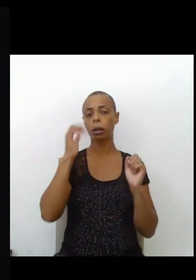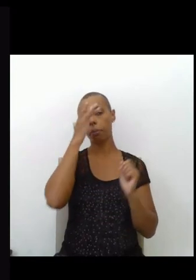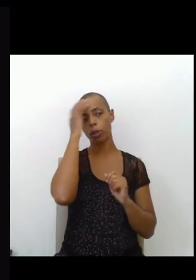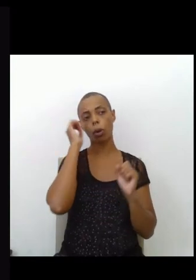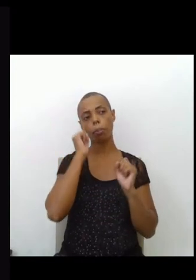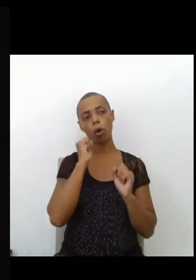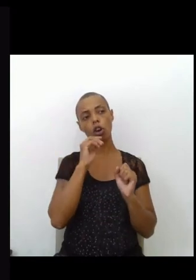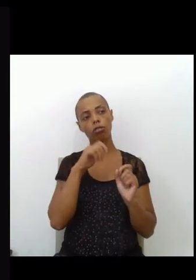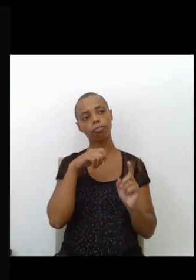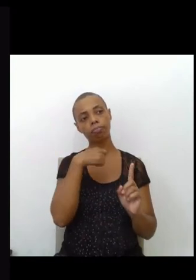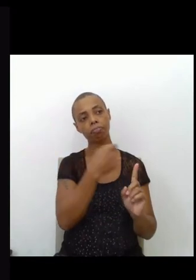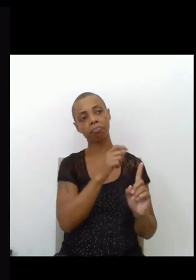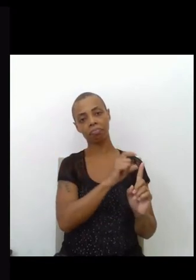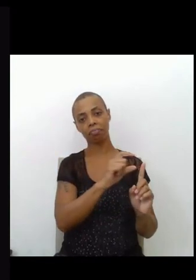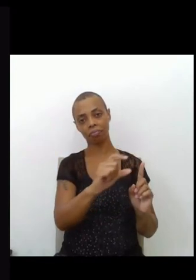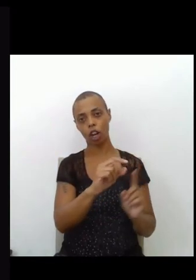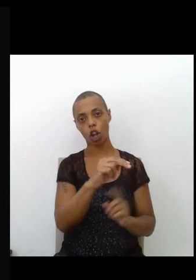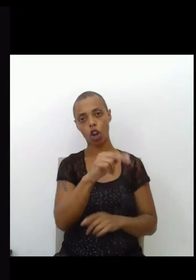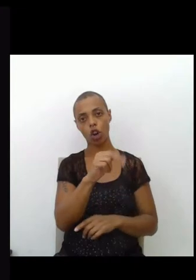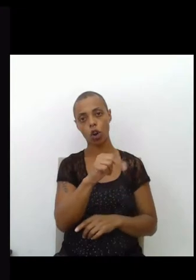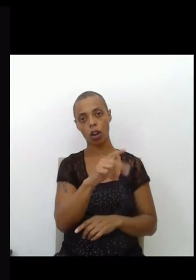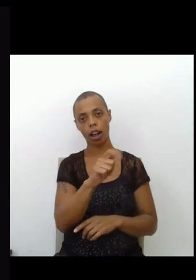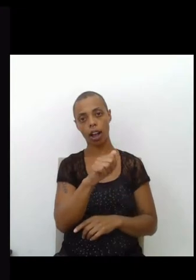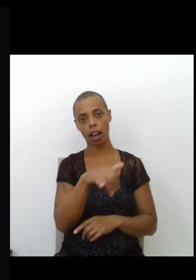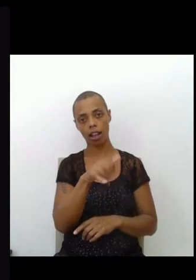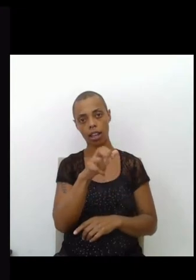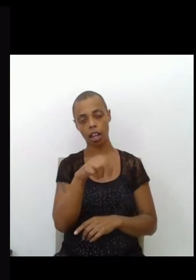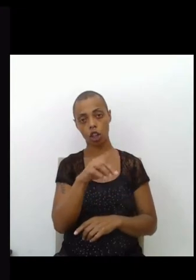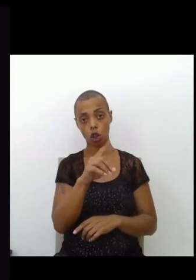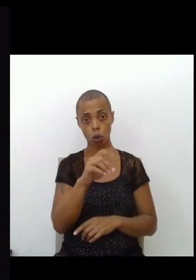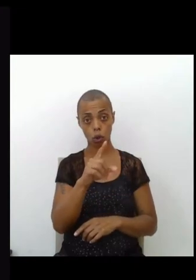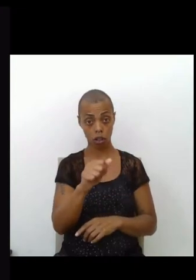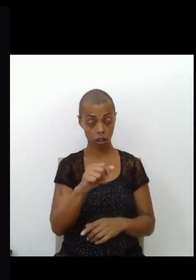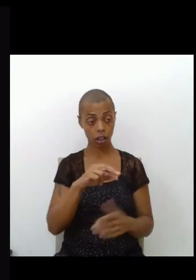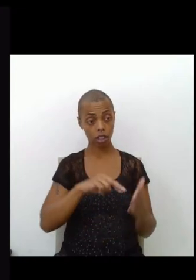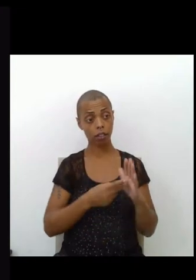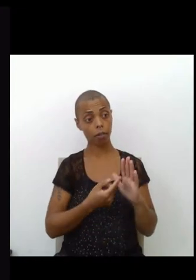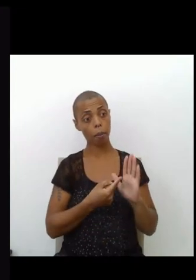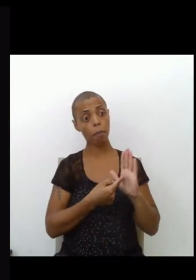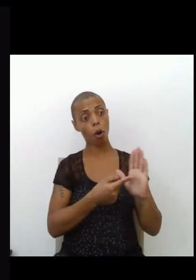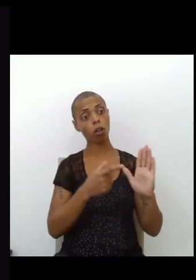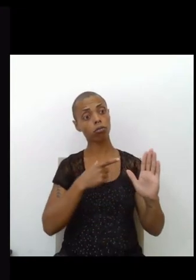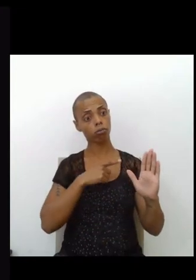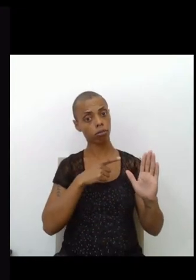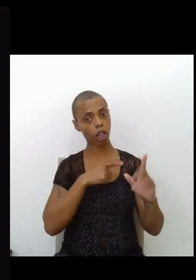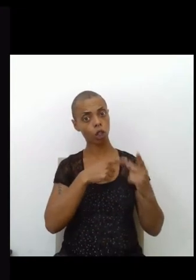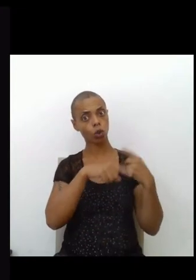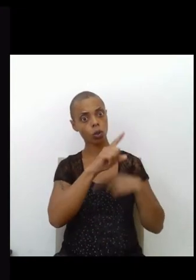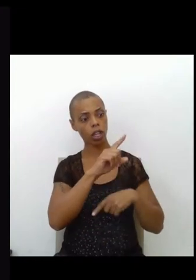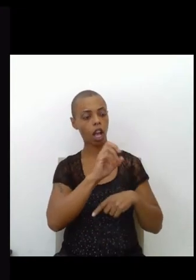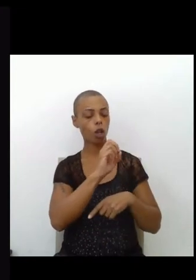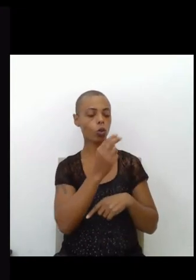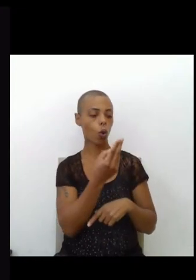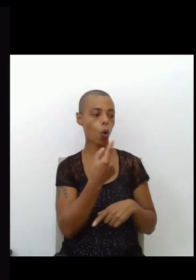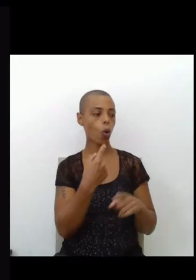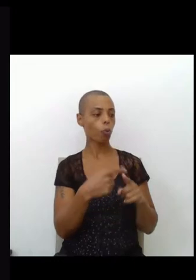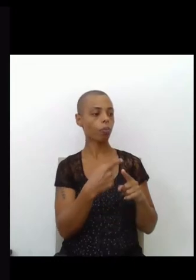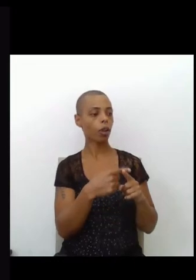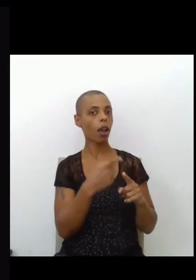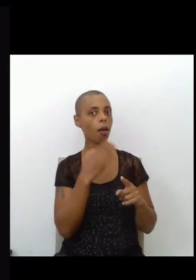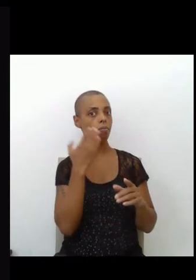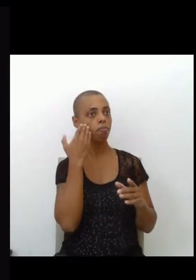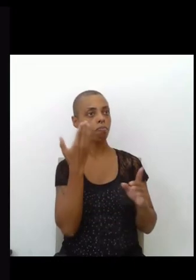implying a recognition of the successful accomplishment or attainment of such status